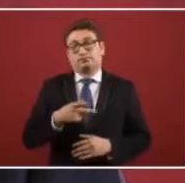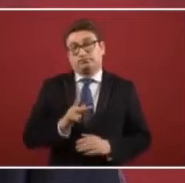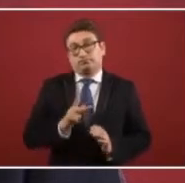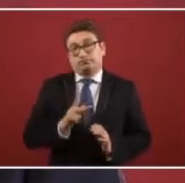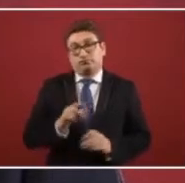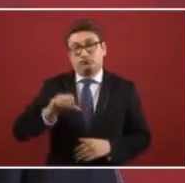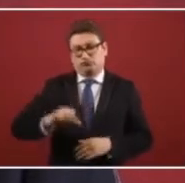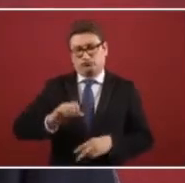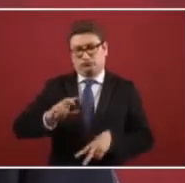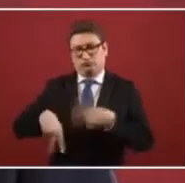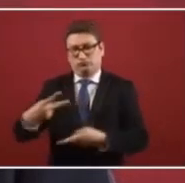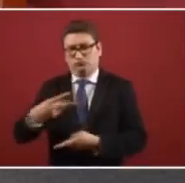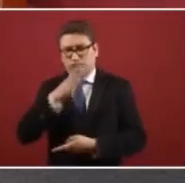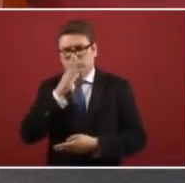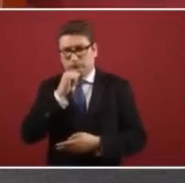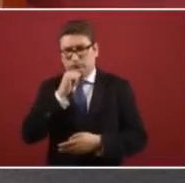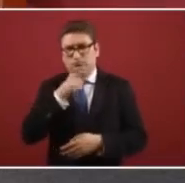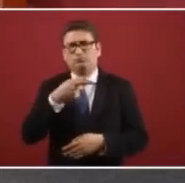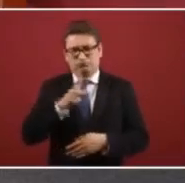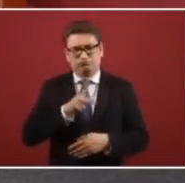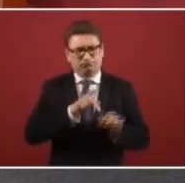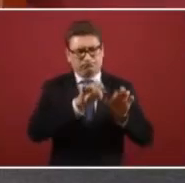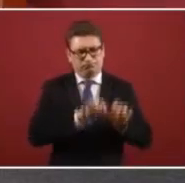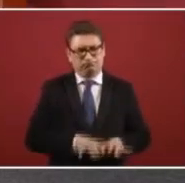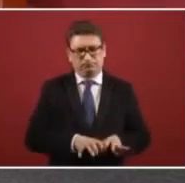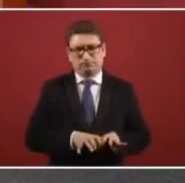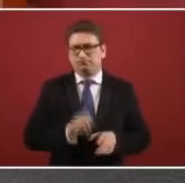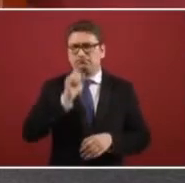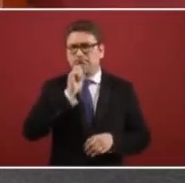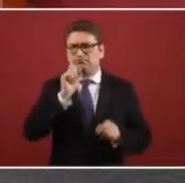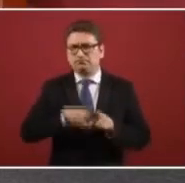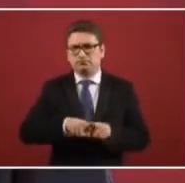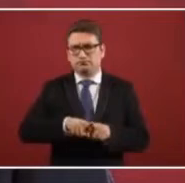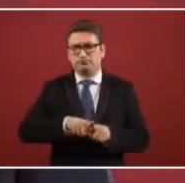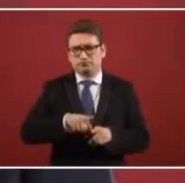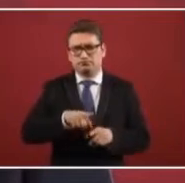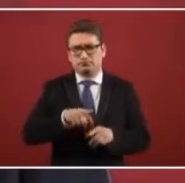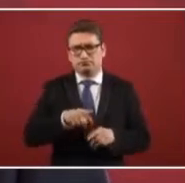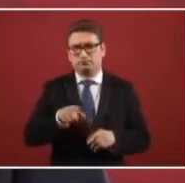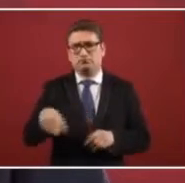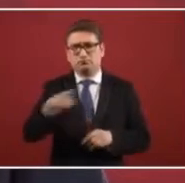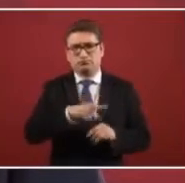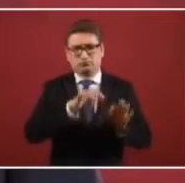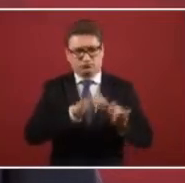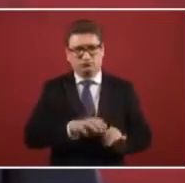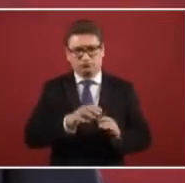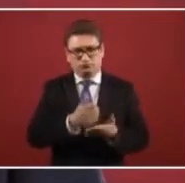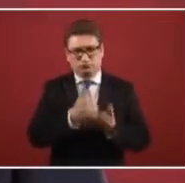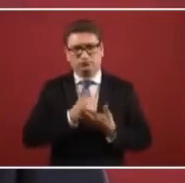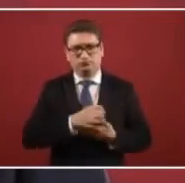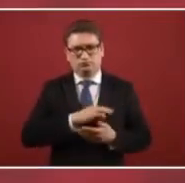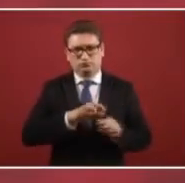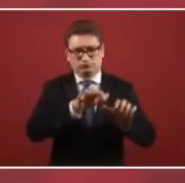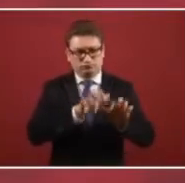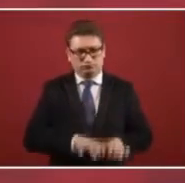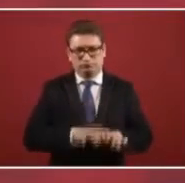to assist, but I will do it in writing. And this same thing, help me out, transcribe it.